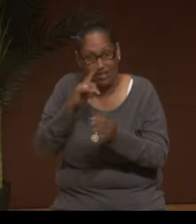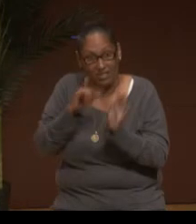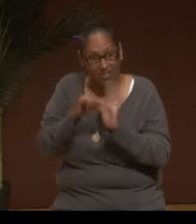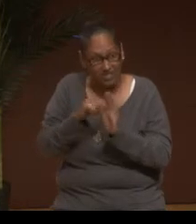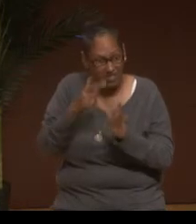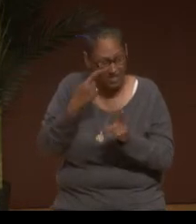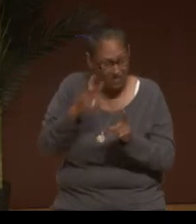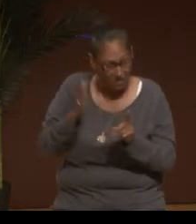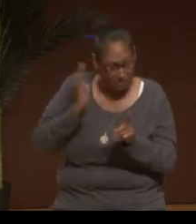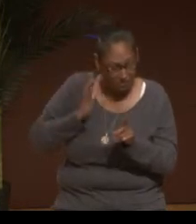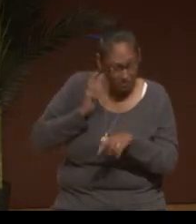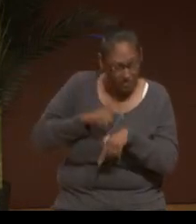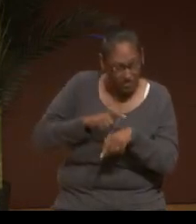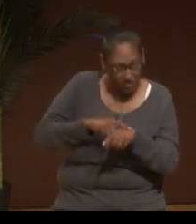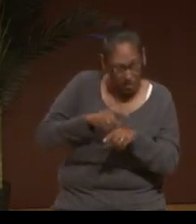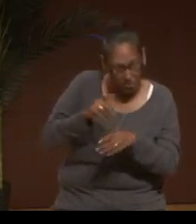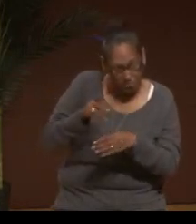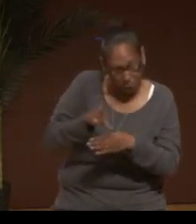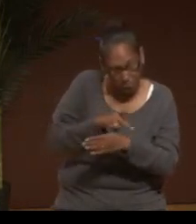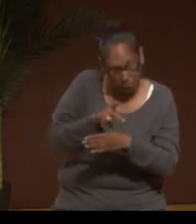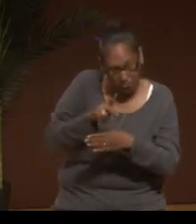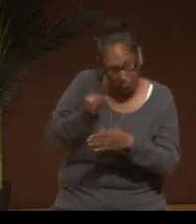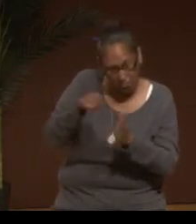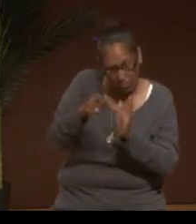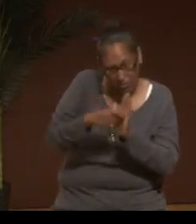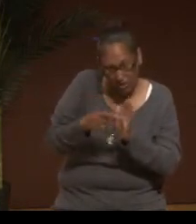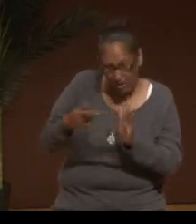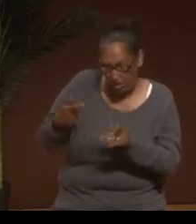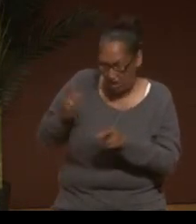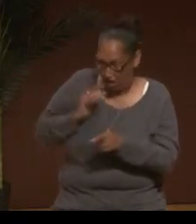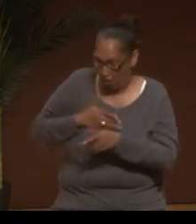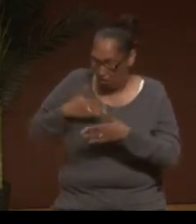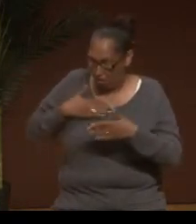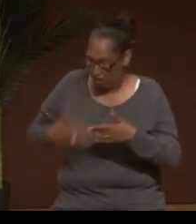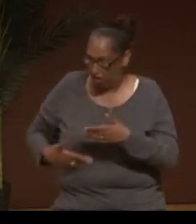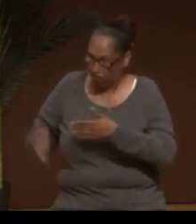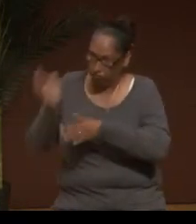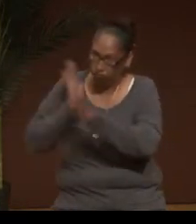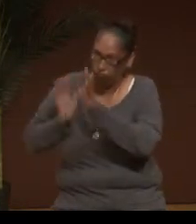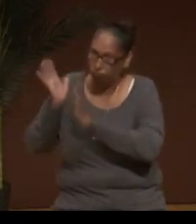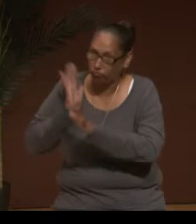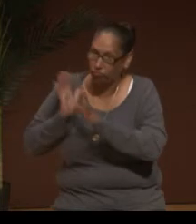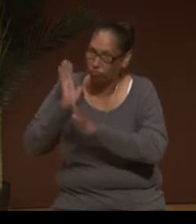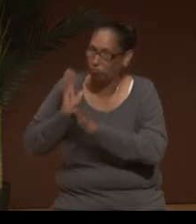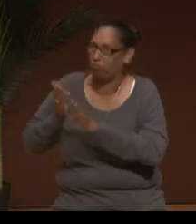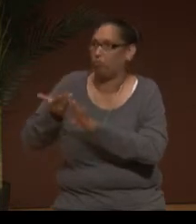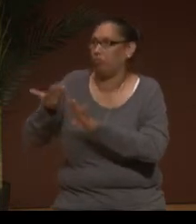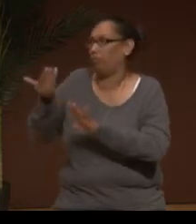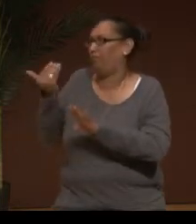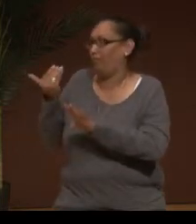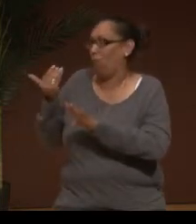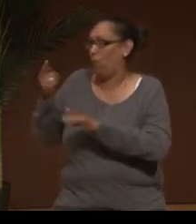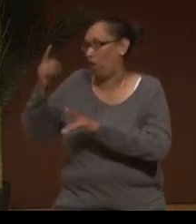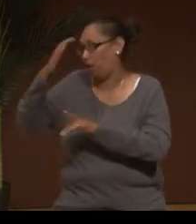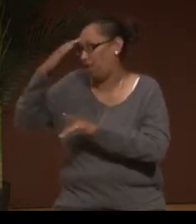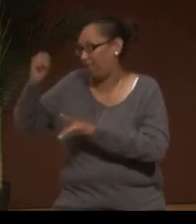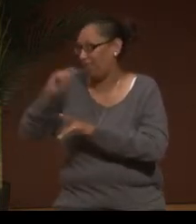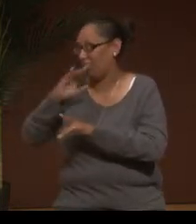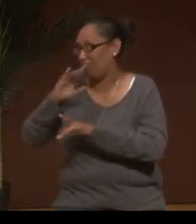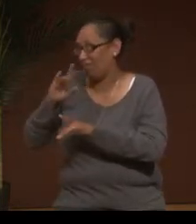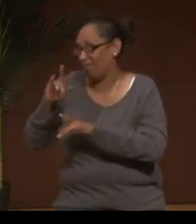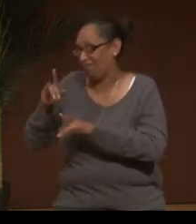time period, the DNA that we have in our bodies can be traced back to ancestors who lived long before those concepts or identities